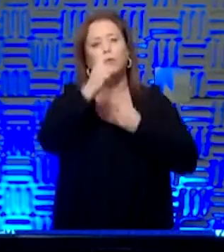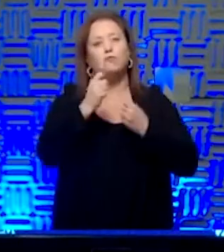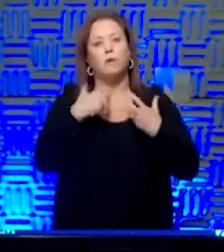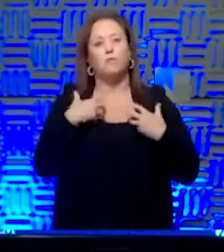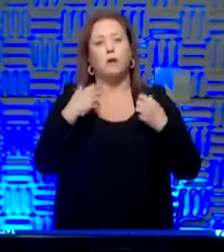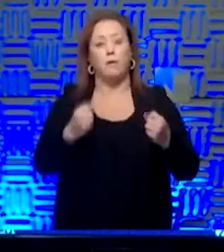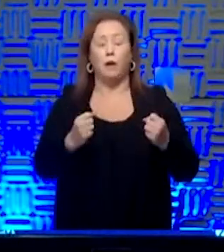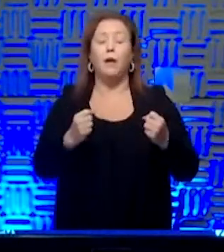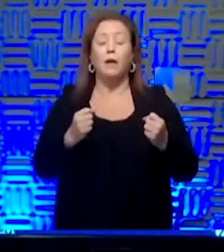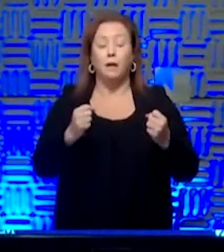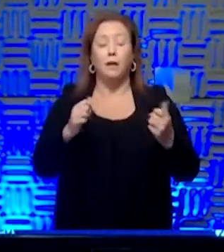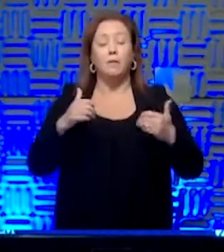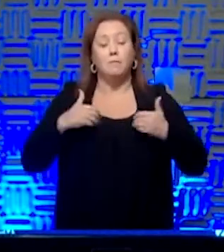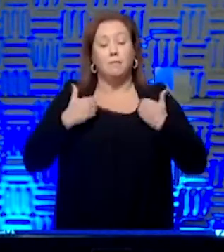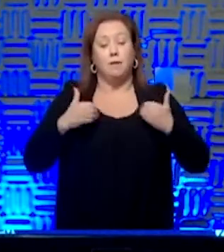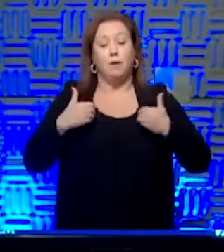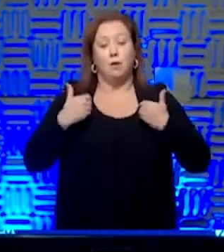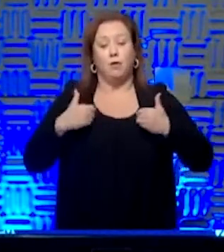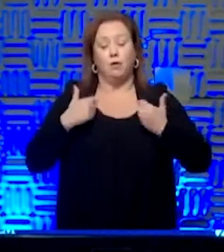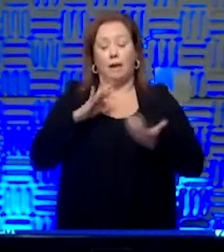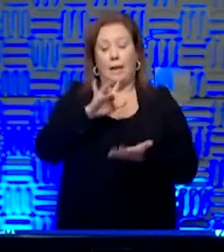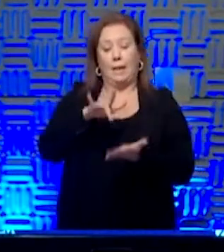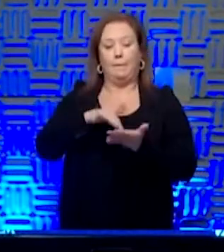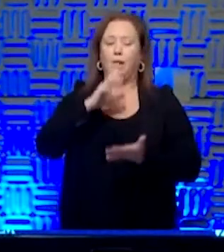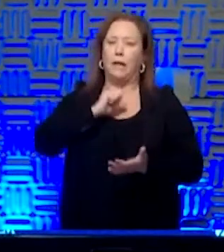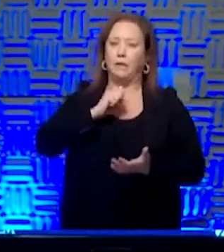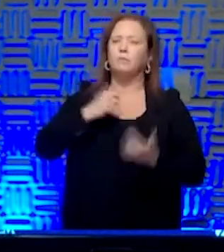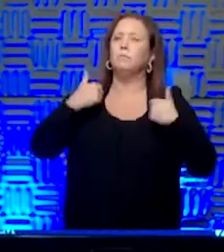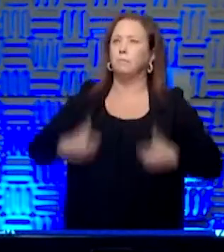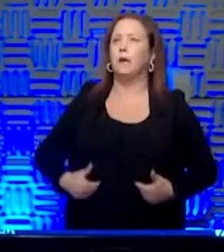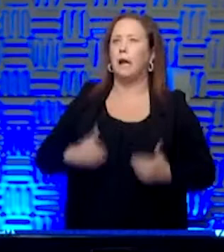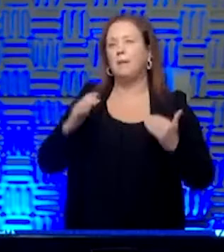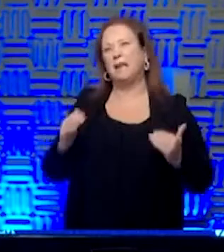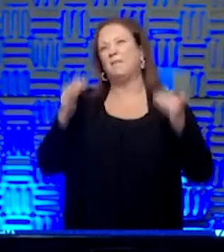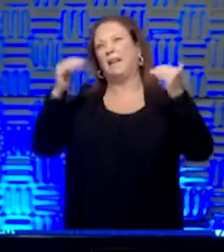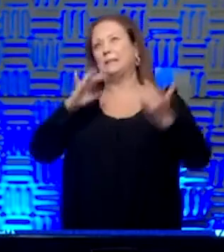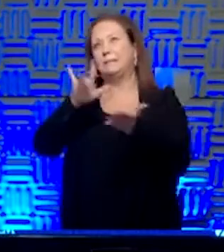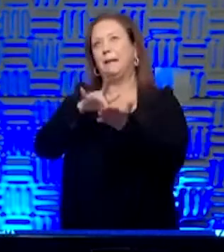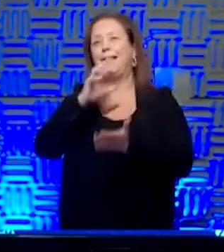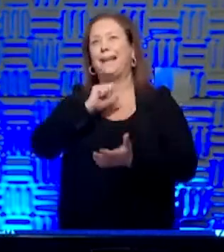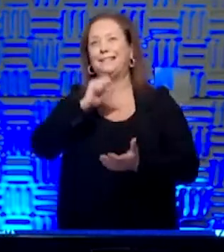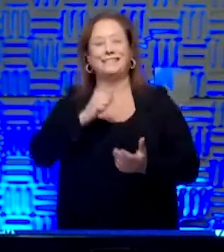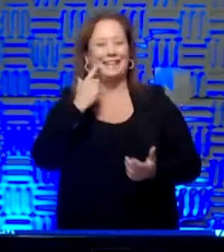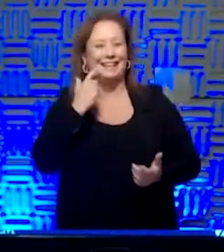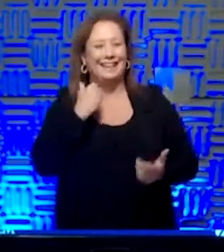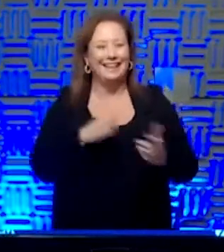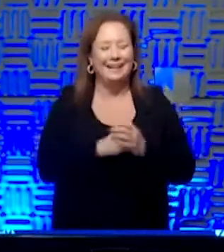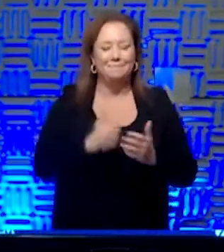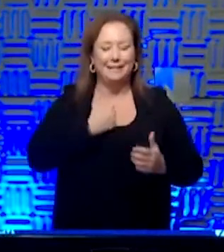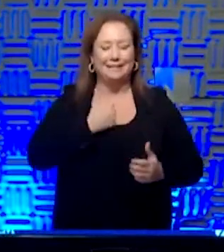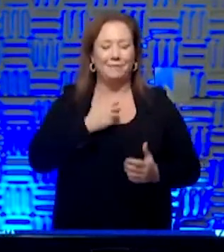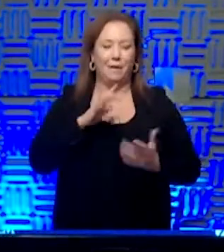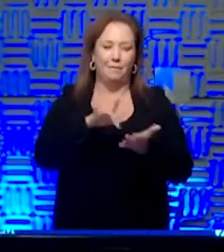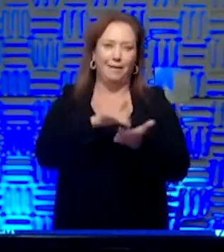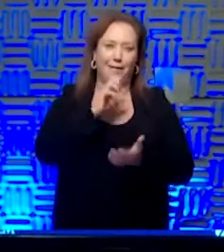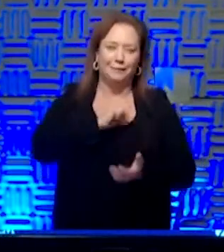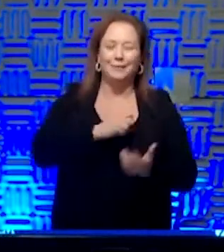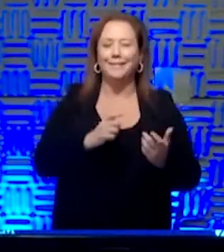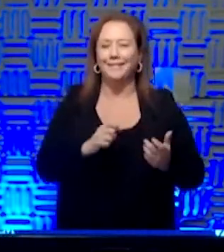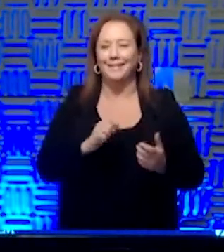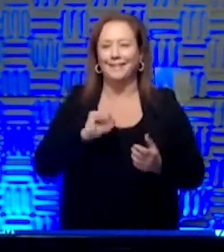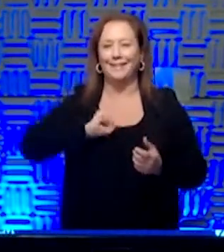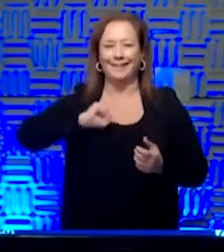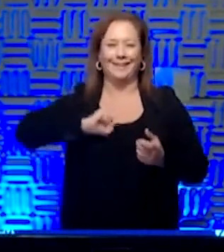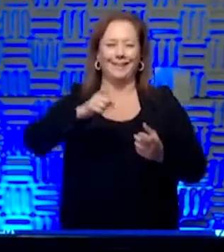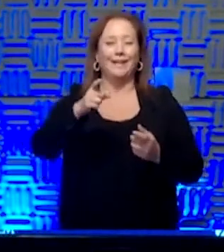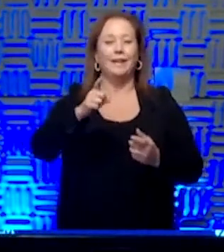especially younger and I'm not middle-aged. Yes, I am. I'm advanced middle-aged. But people, between very young